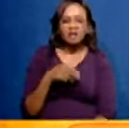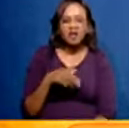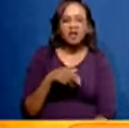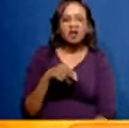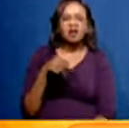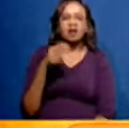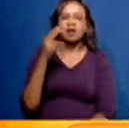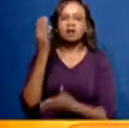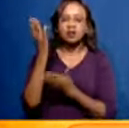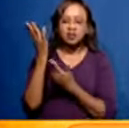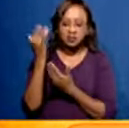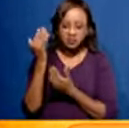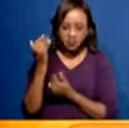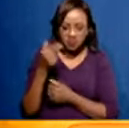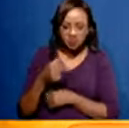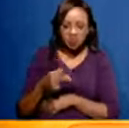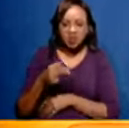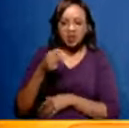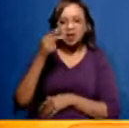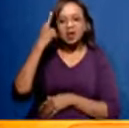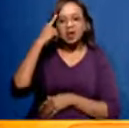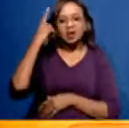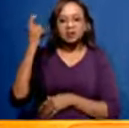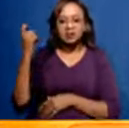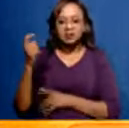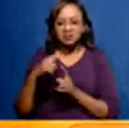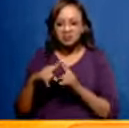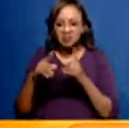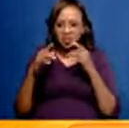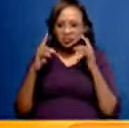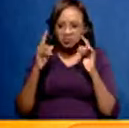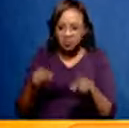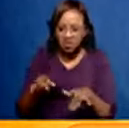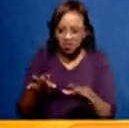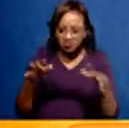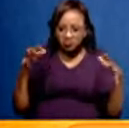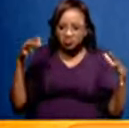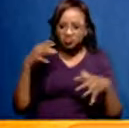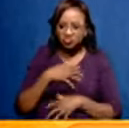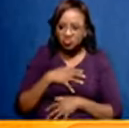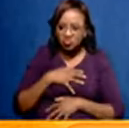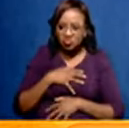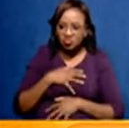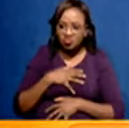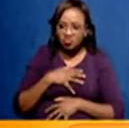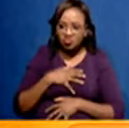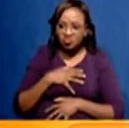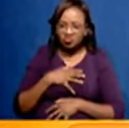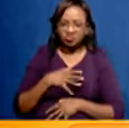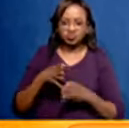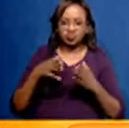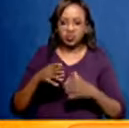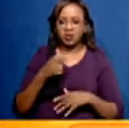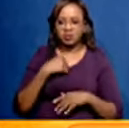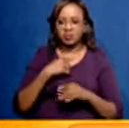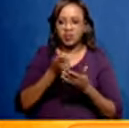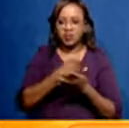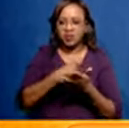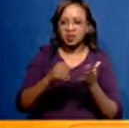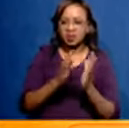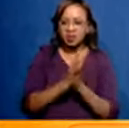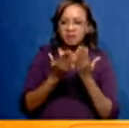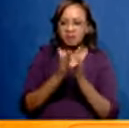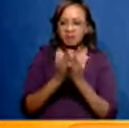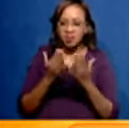my high dreams, but I'm facing now the reality. And he said, I'm writing now a novel about my